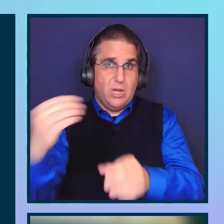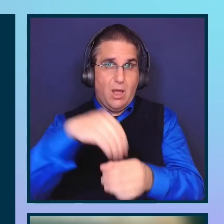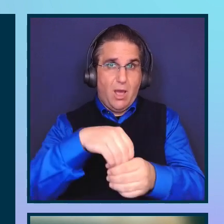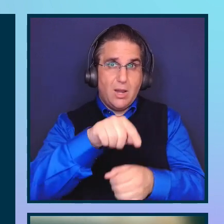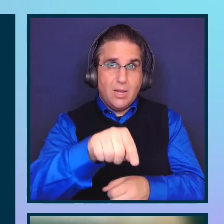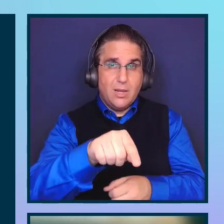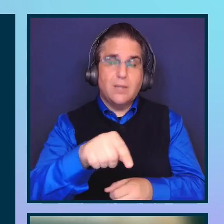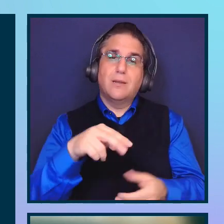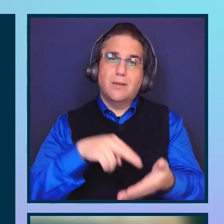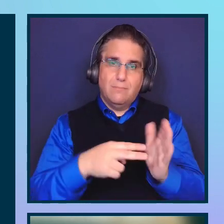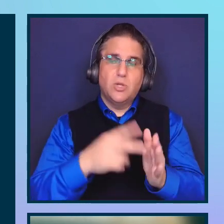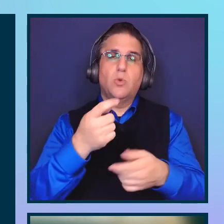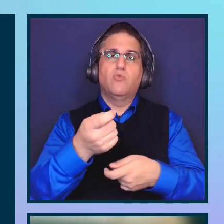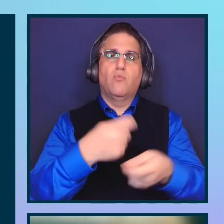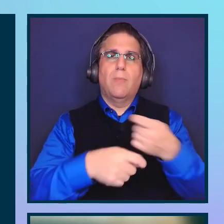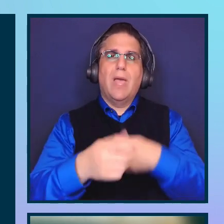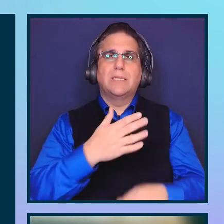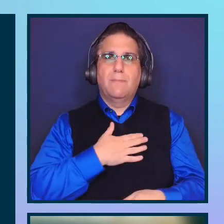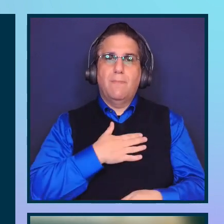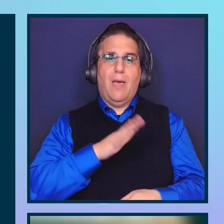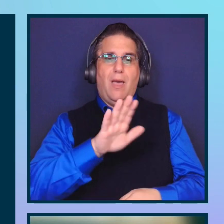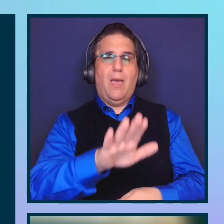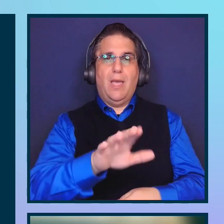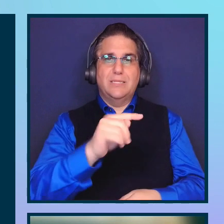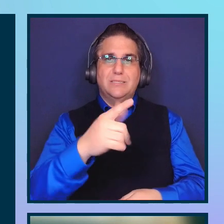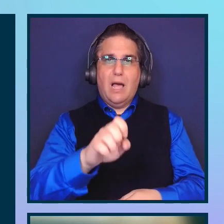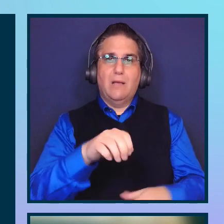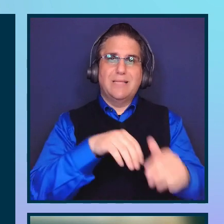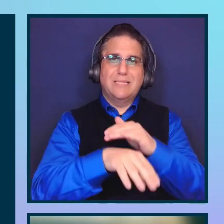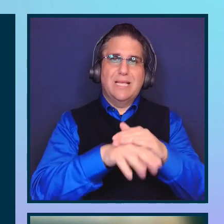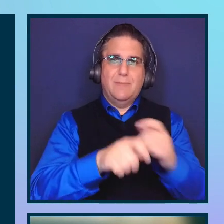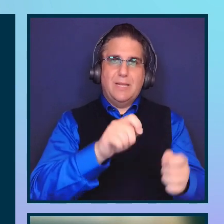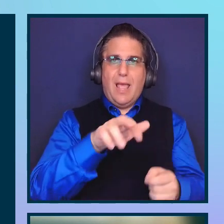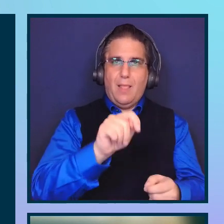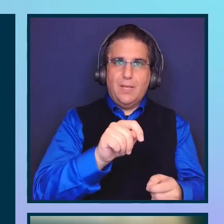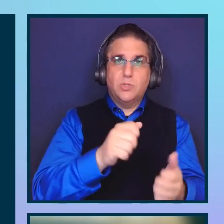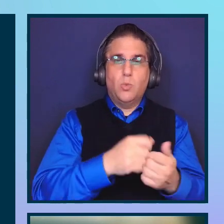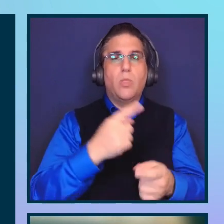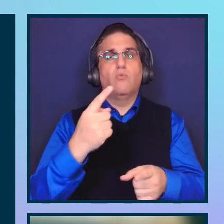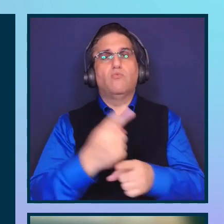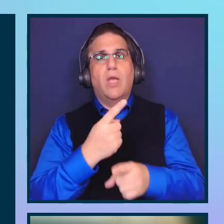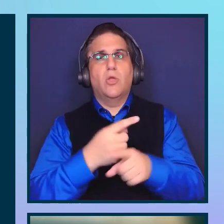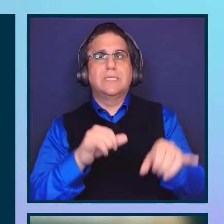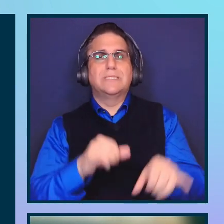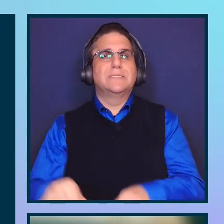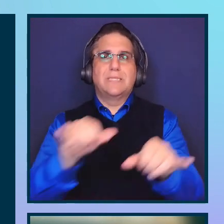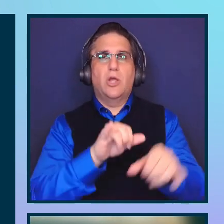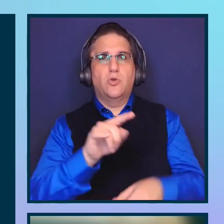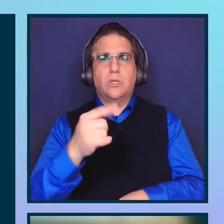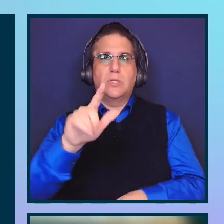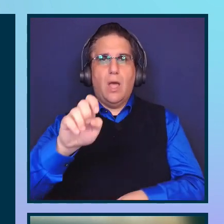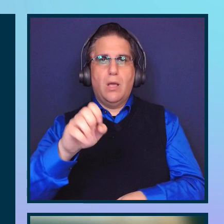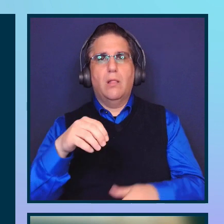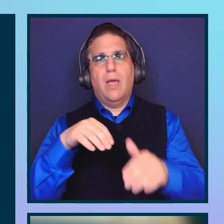it would then replace our custom toggles accessibility elements with that of a standard toggles accessibility elements.